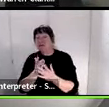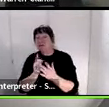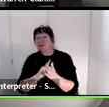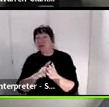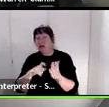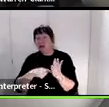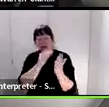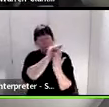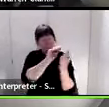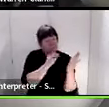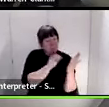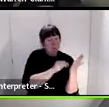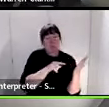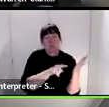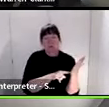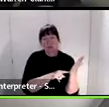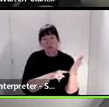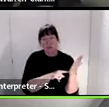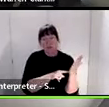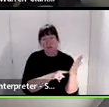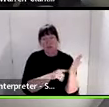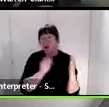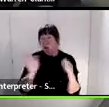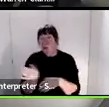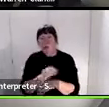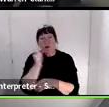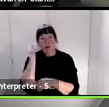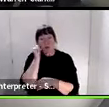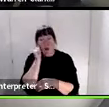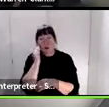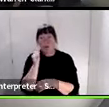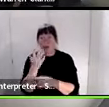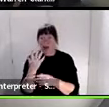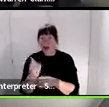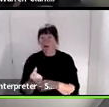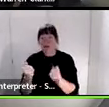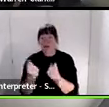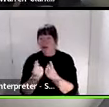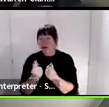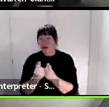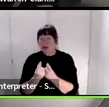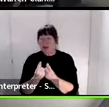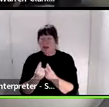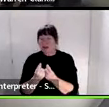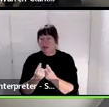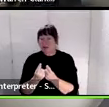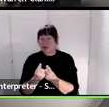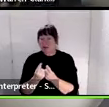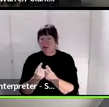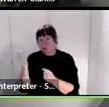those instant things that we all know already exist. Am I allowed to share my screen?